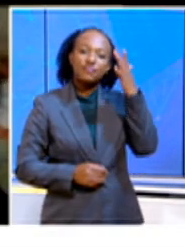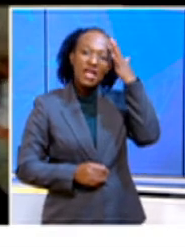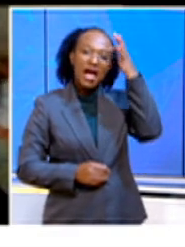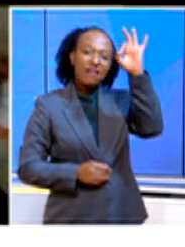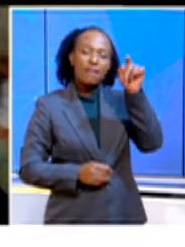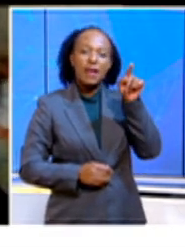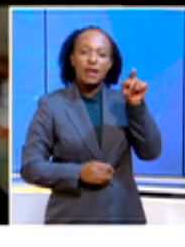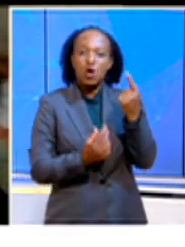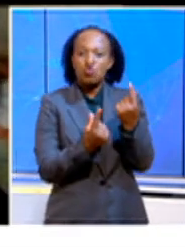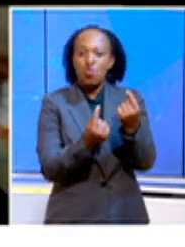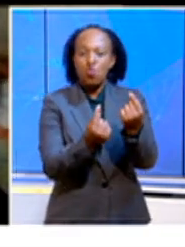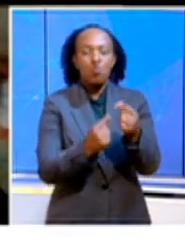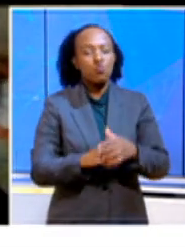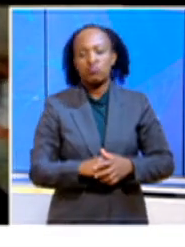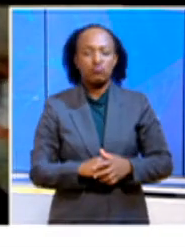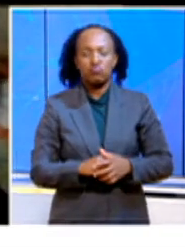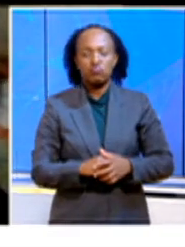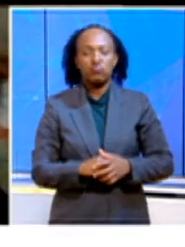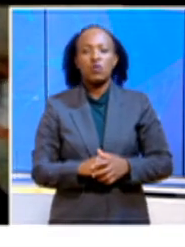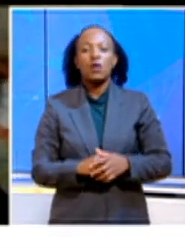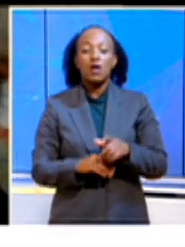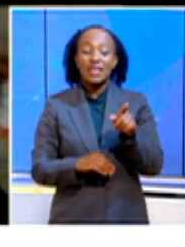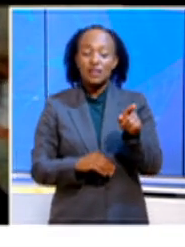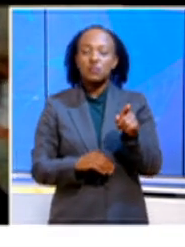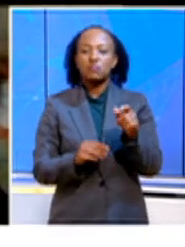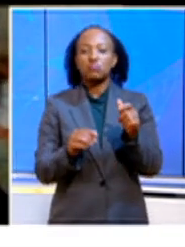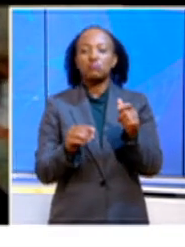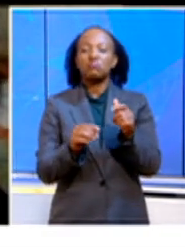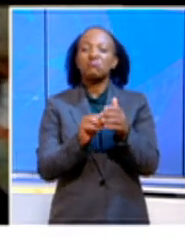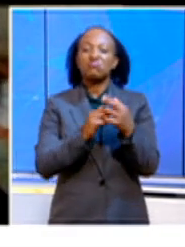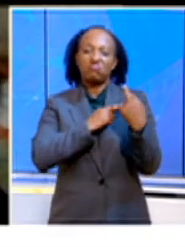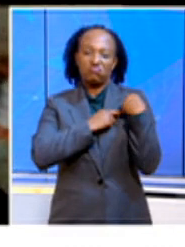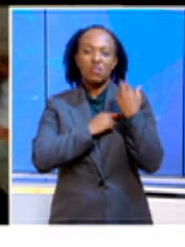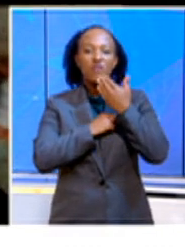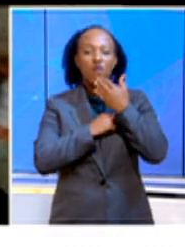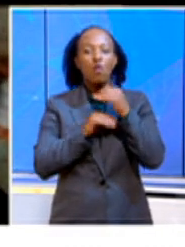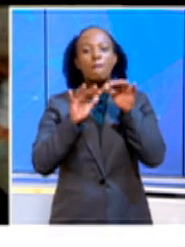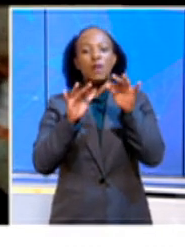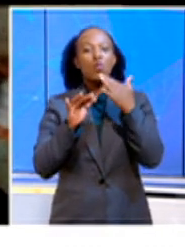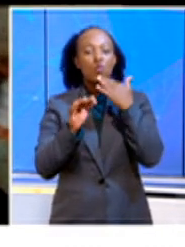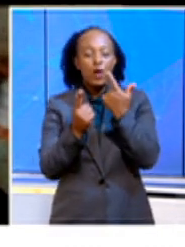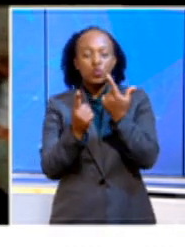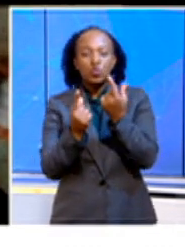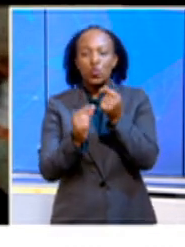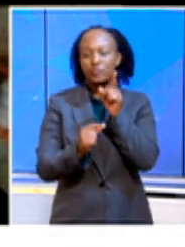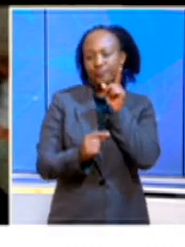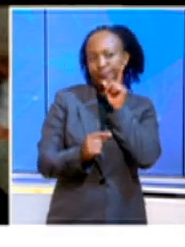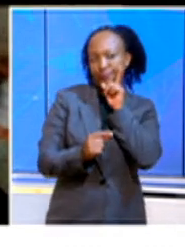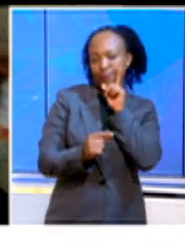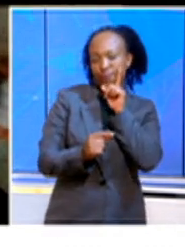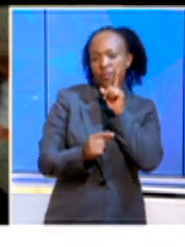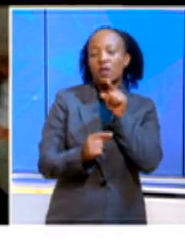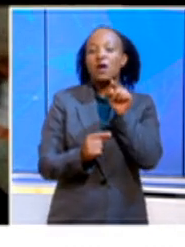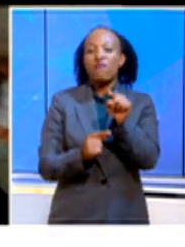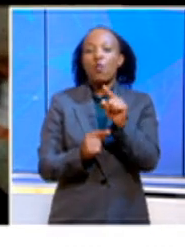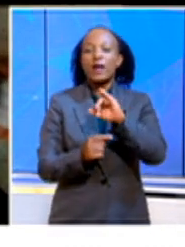least the full program, and it's really being driven by the people who are running the trials. So they